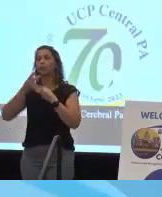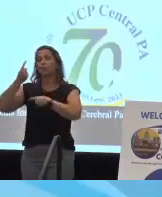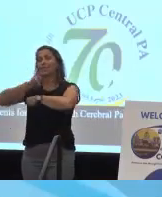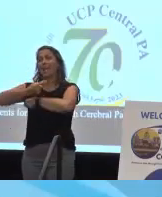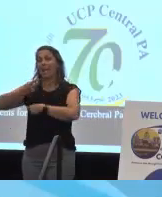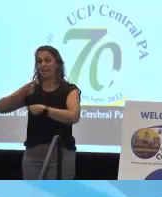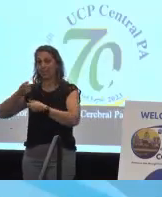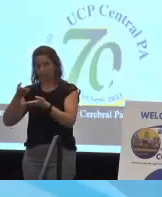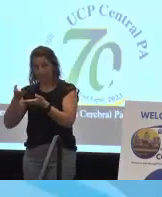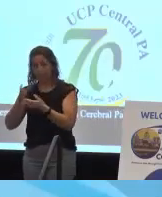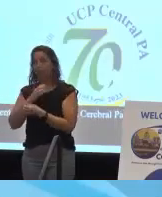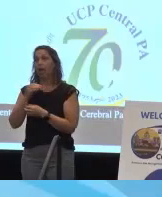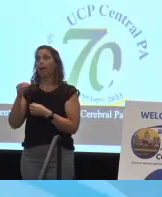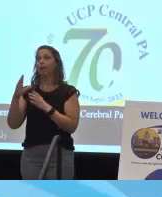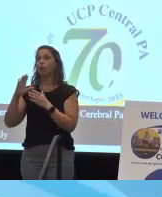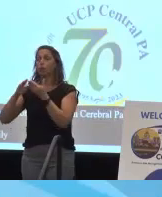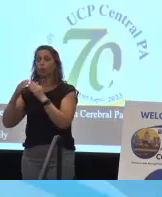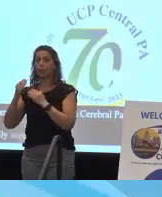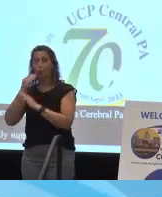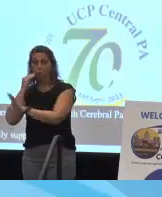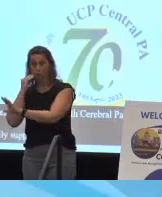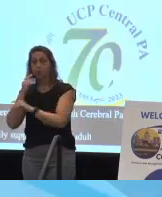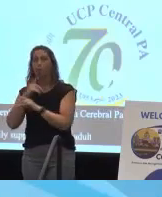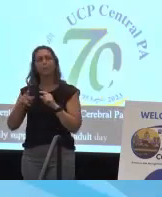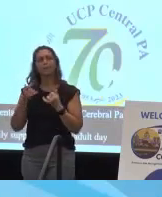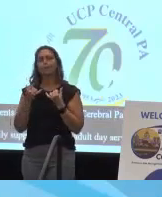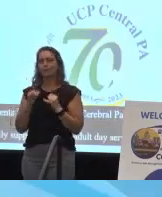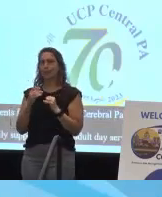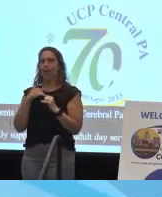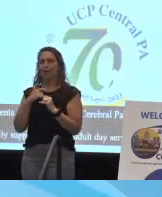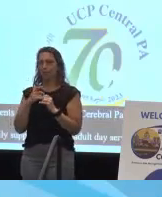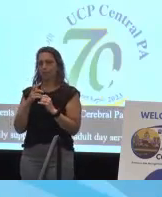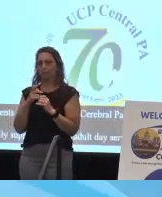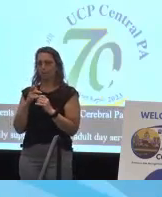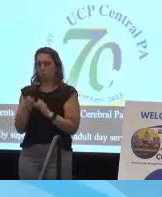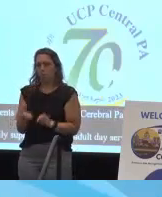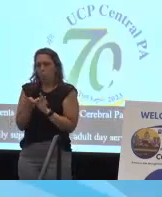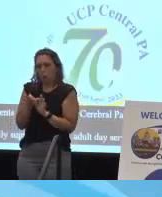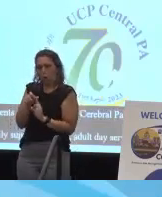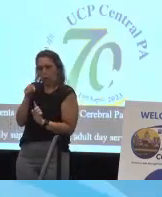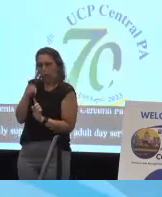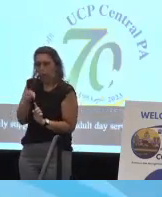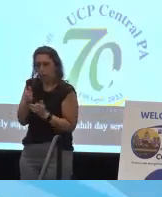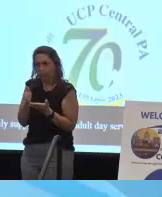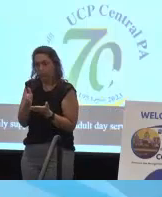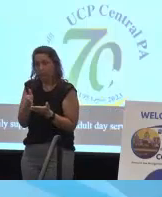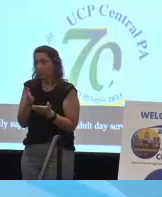community homes, the organization has remained true to its original purpose: to forge a better life for those with special